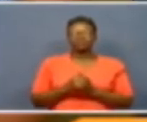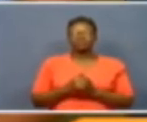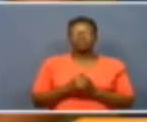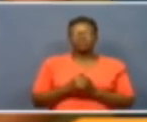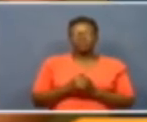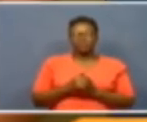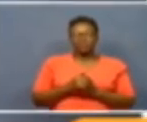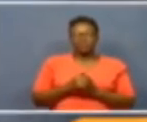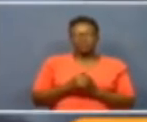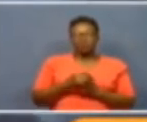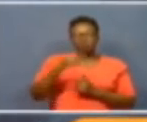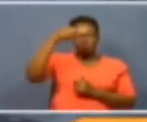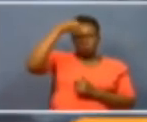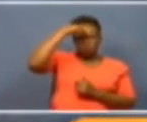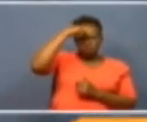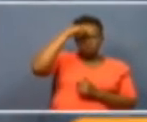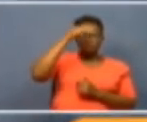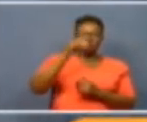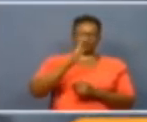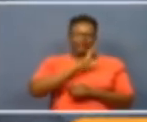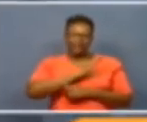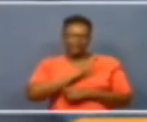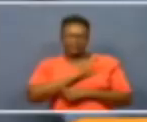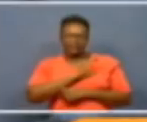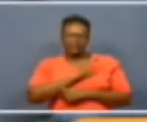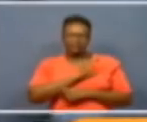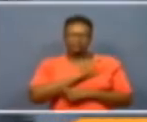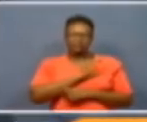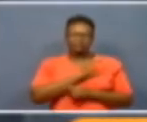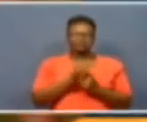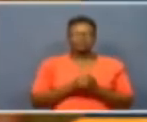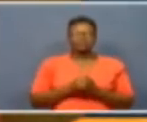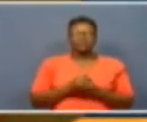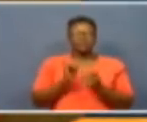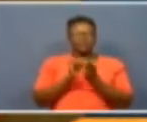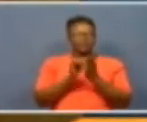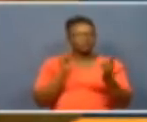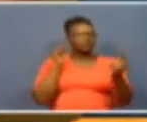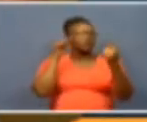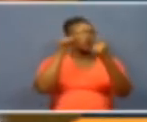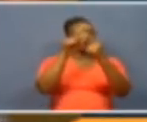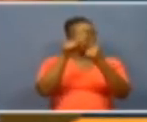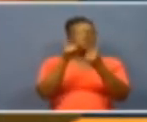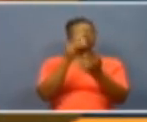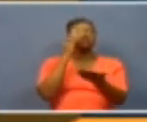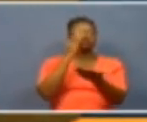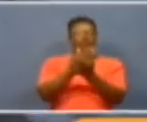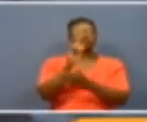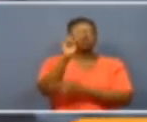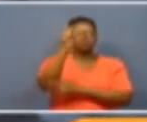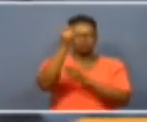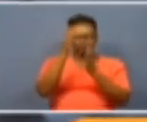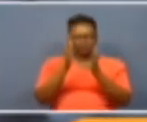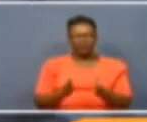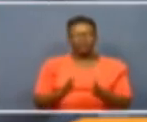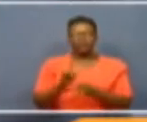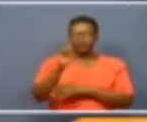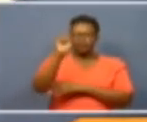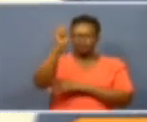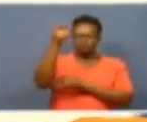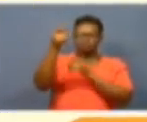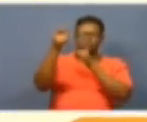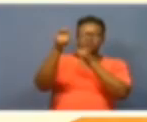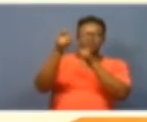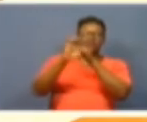character. Intelligence plus character. That is the goal of a true Kenyan. Kenya is a country in